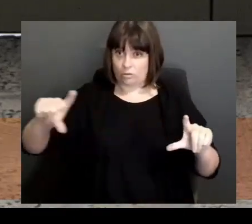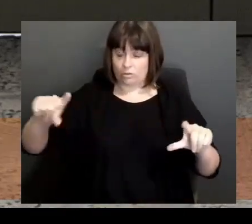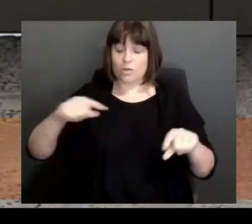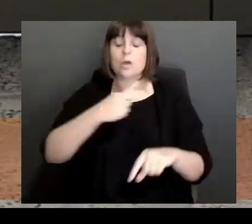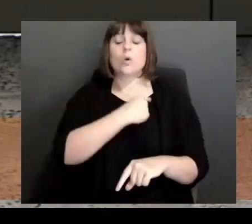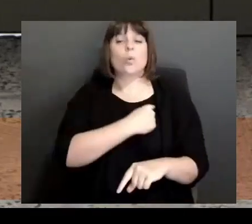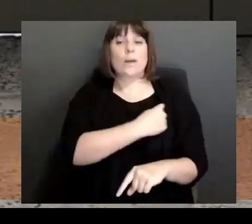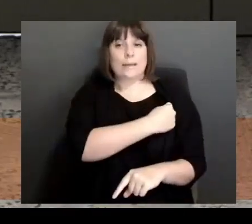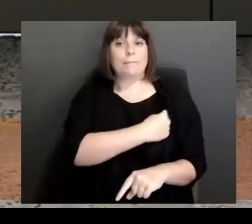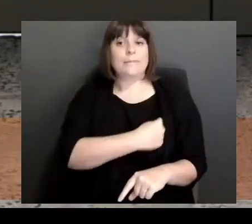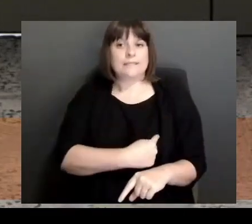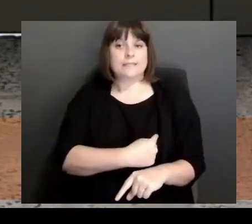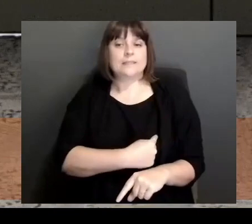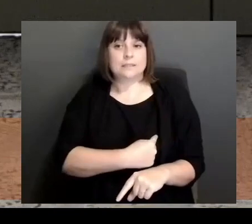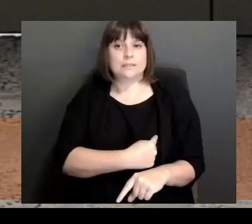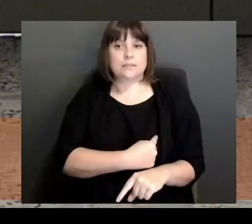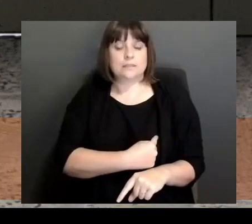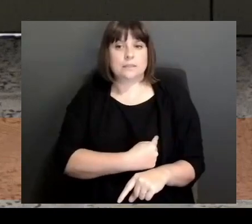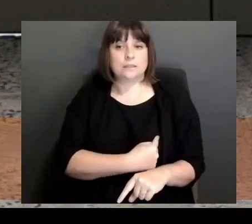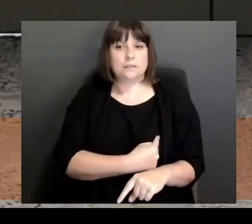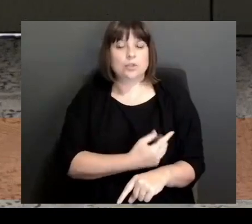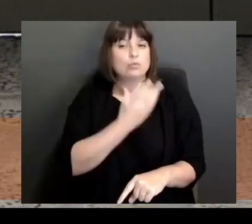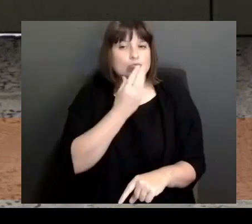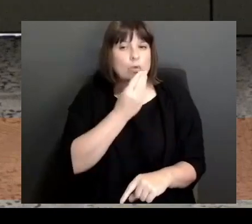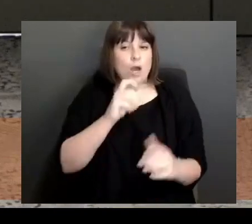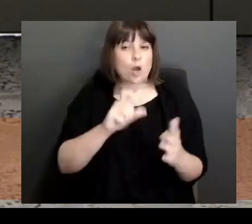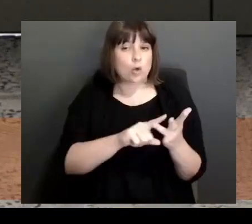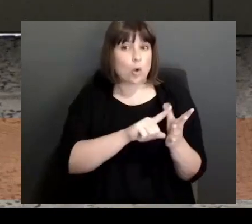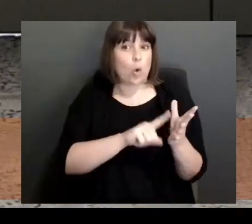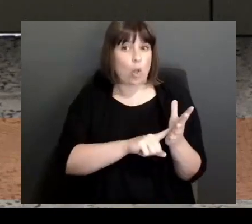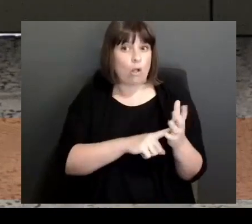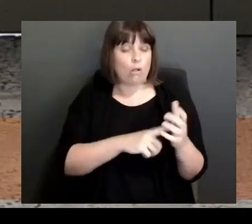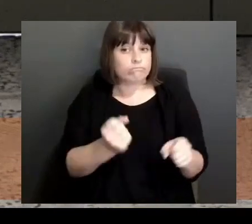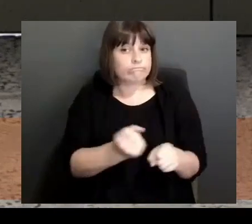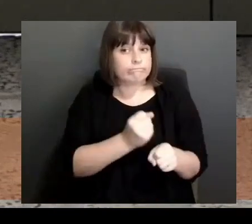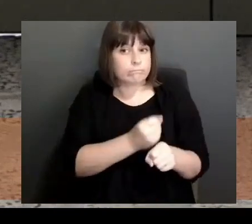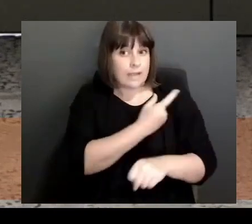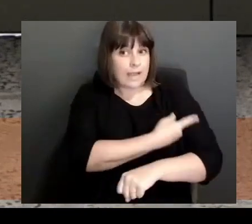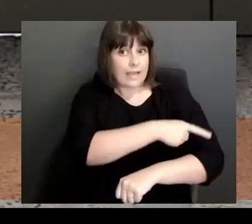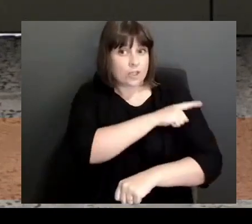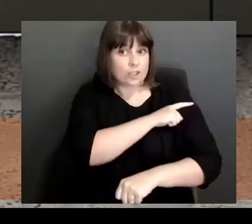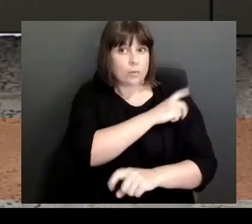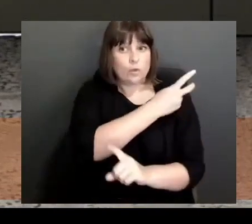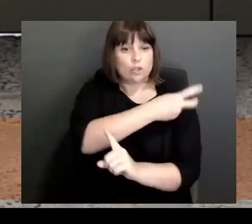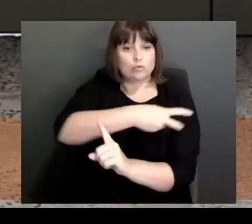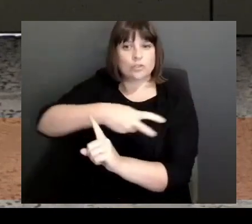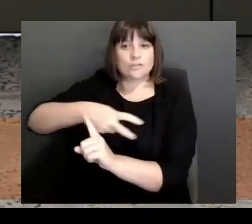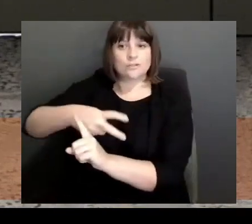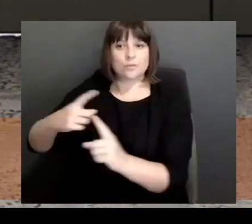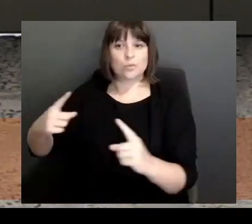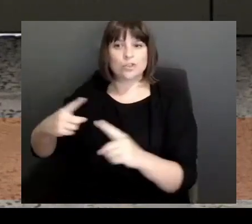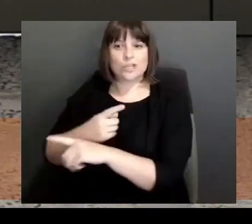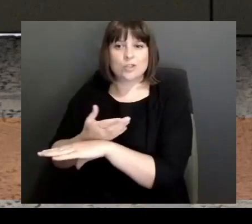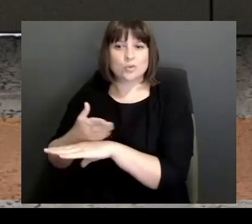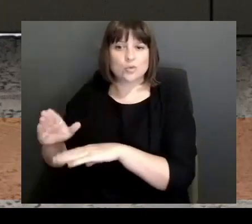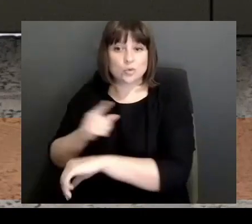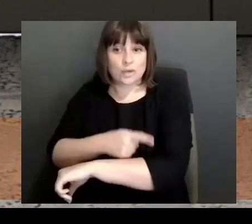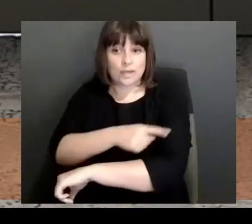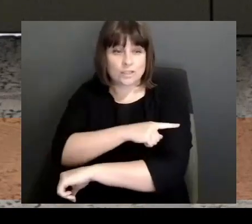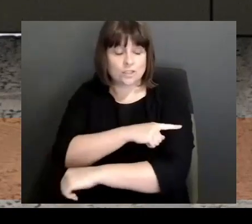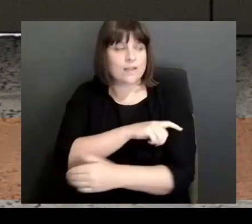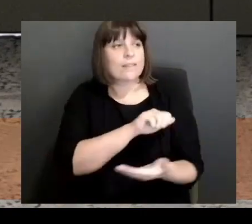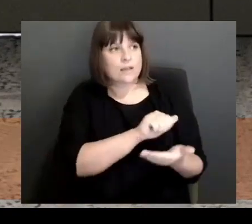from brown coal as a source of energy production, correct? That's correct. And our